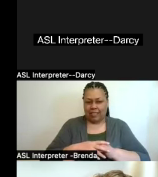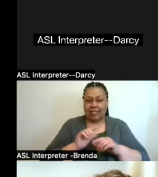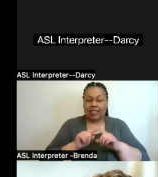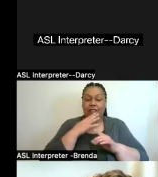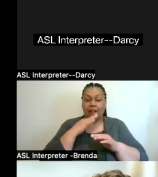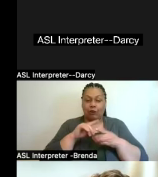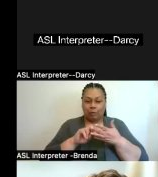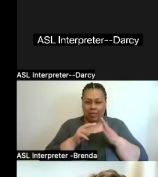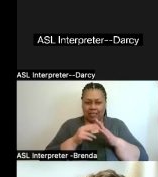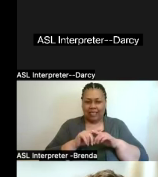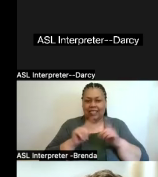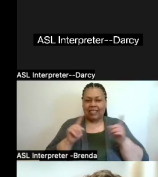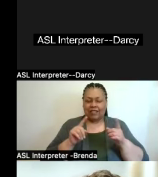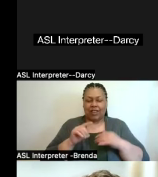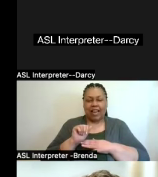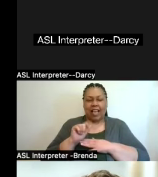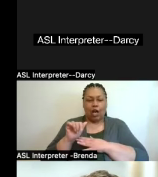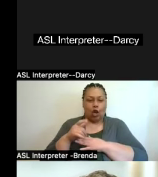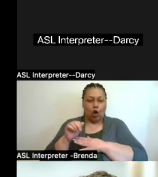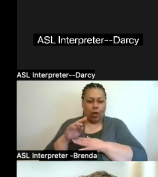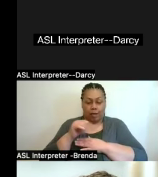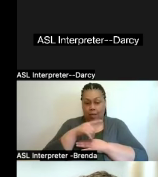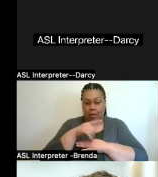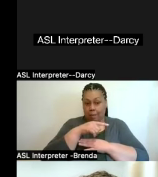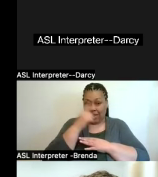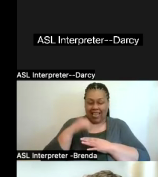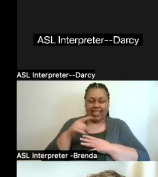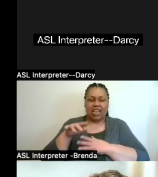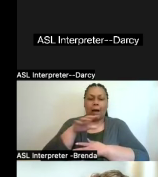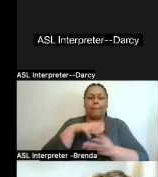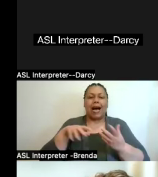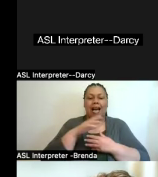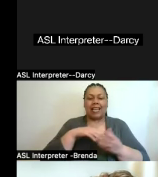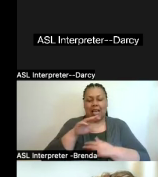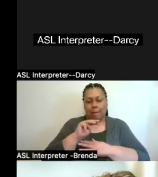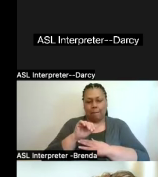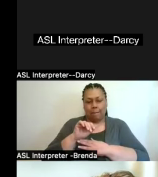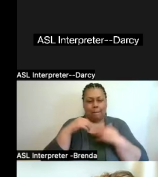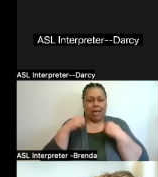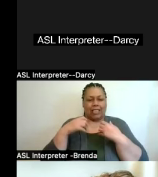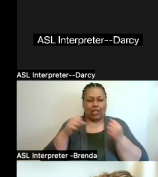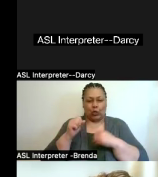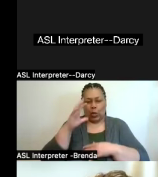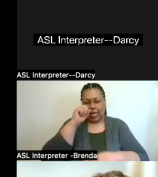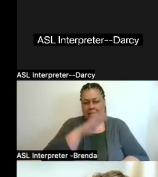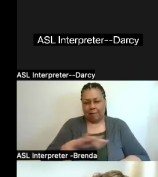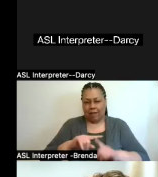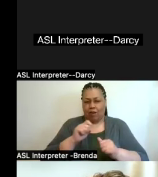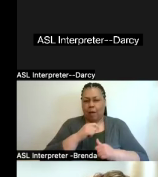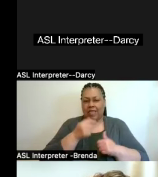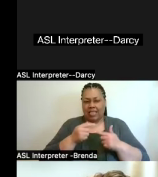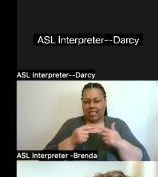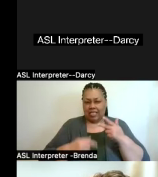the black line shows the combined magnitude estimate from each of these. So you can see in the beginning of